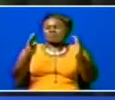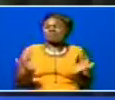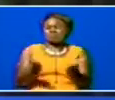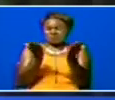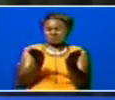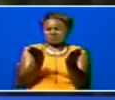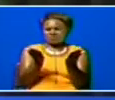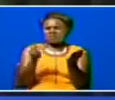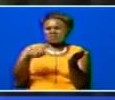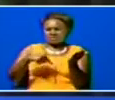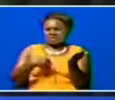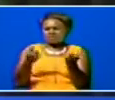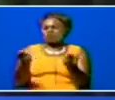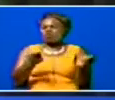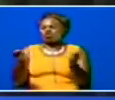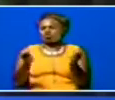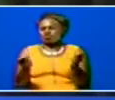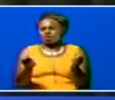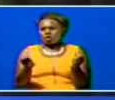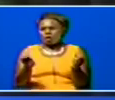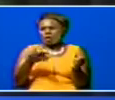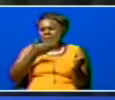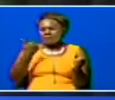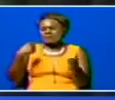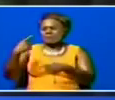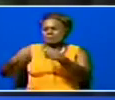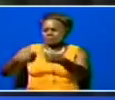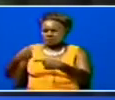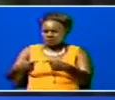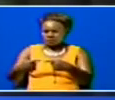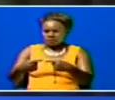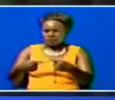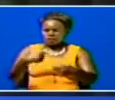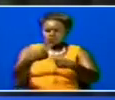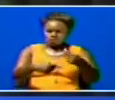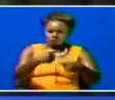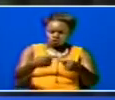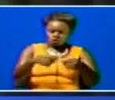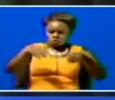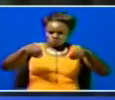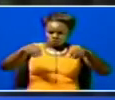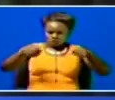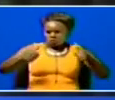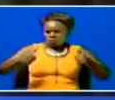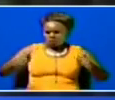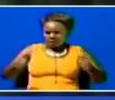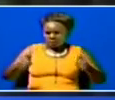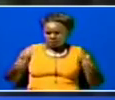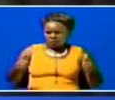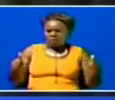It requires us to streamline, to better our processes, maintain exceptional quality management systems,